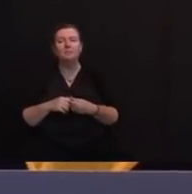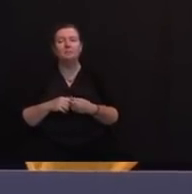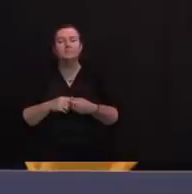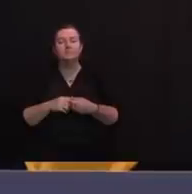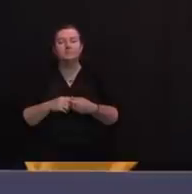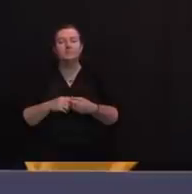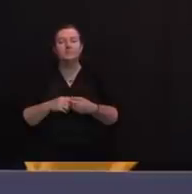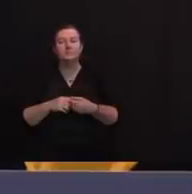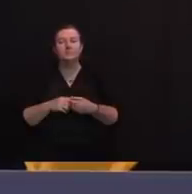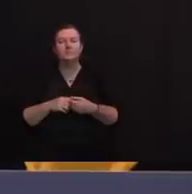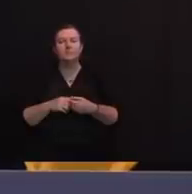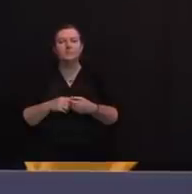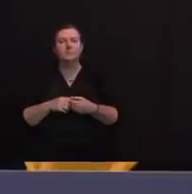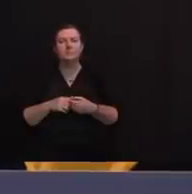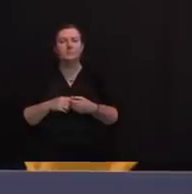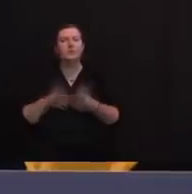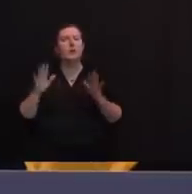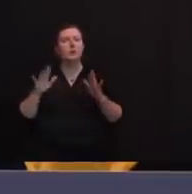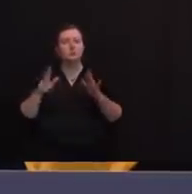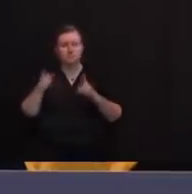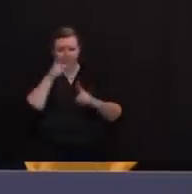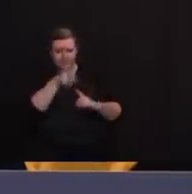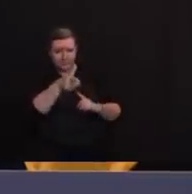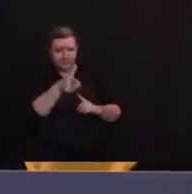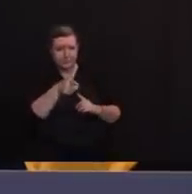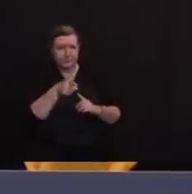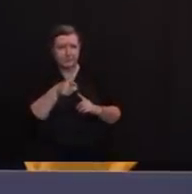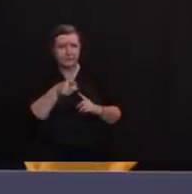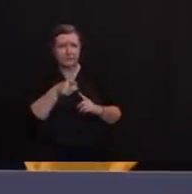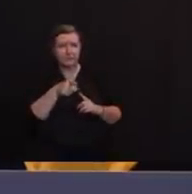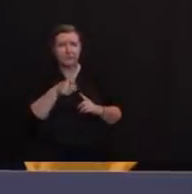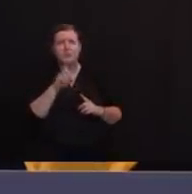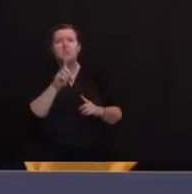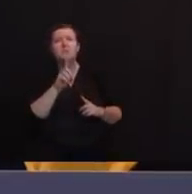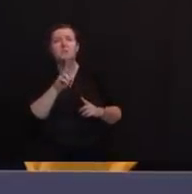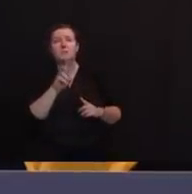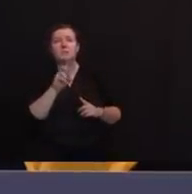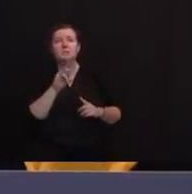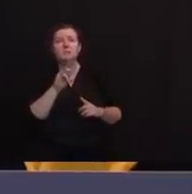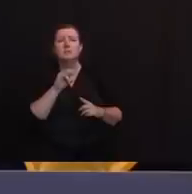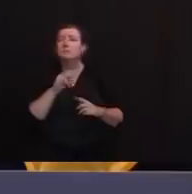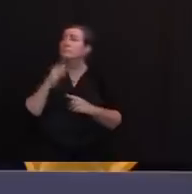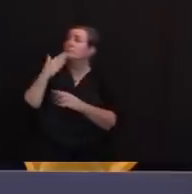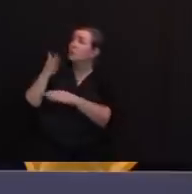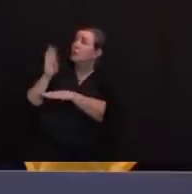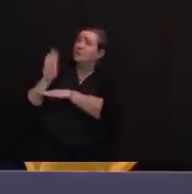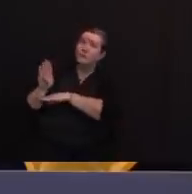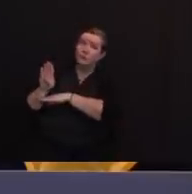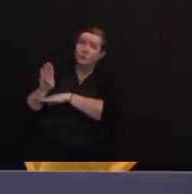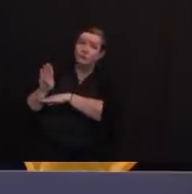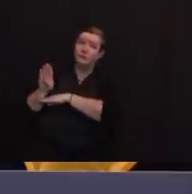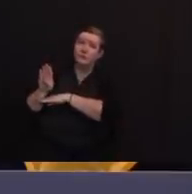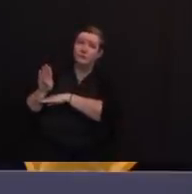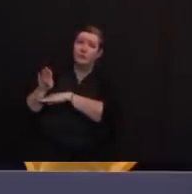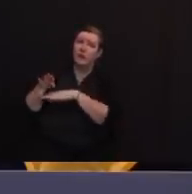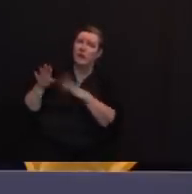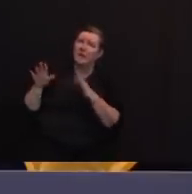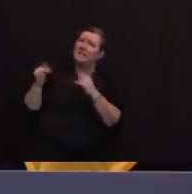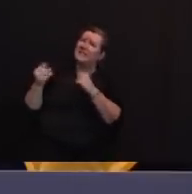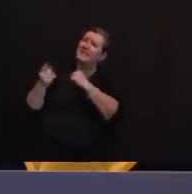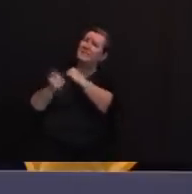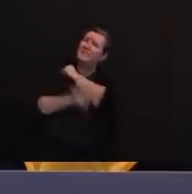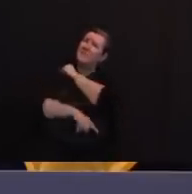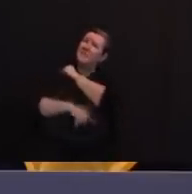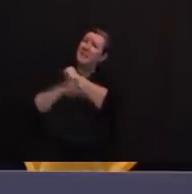congratulations again. We'll go back to Dustin, and then we'll come back down to Matt. Good afternoon. Good afternoon. Will there be any penalties for jumping the line